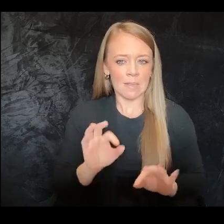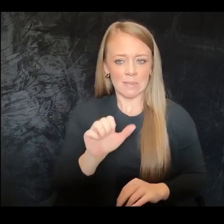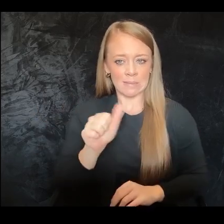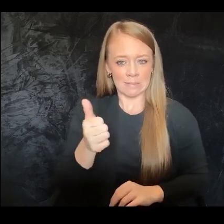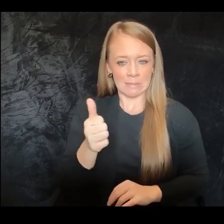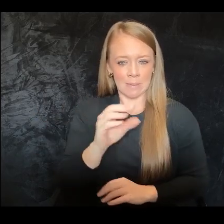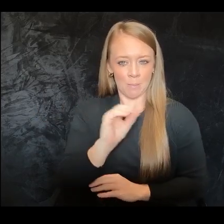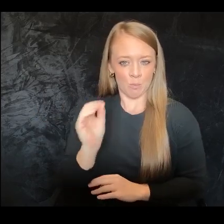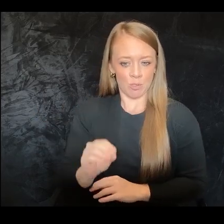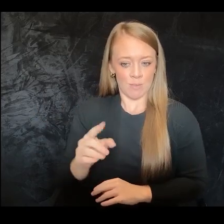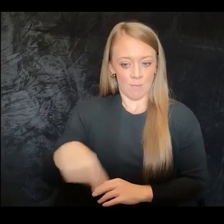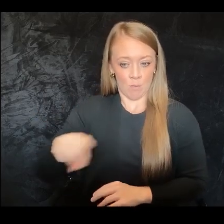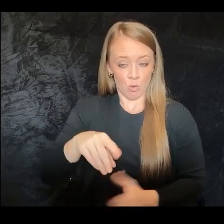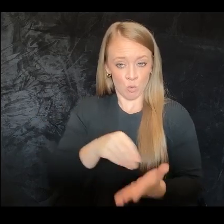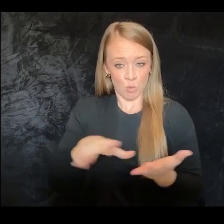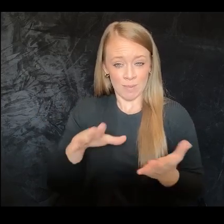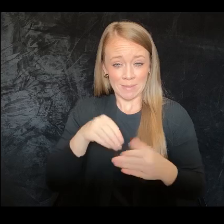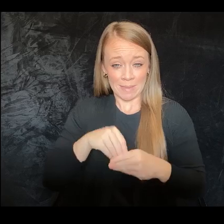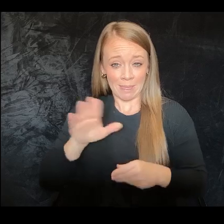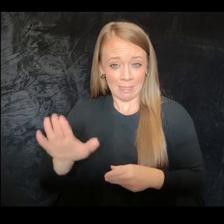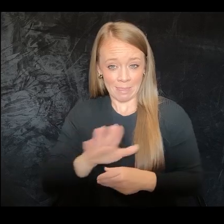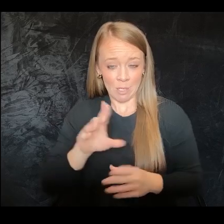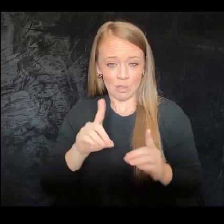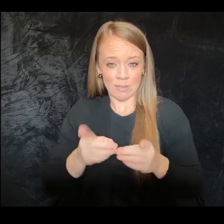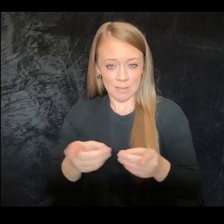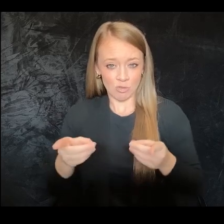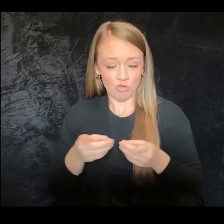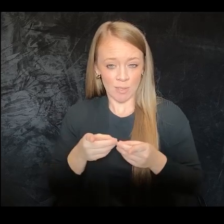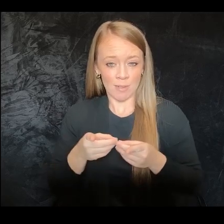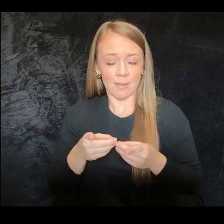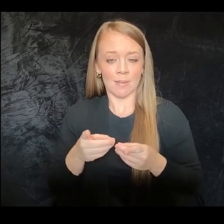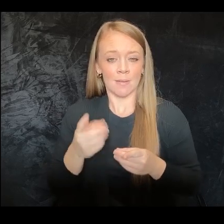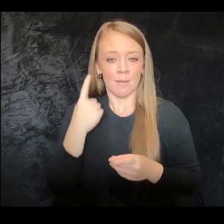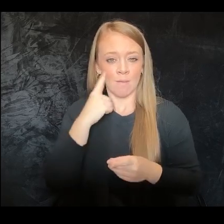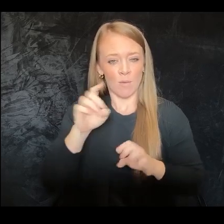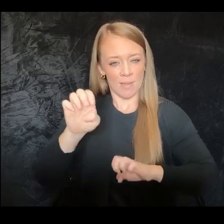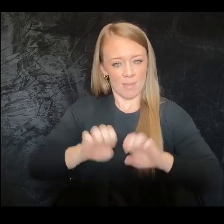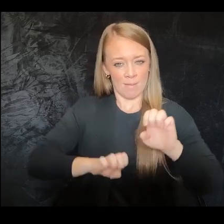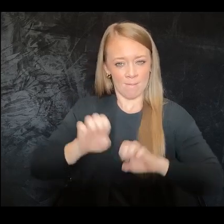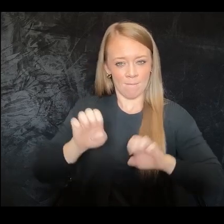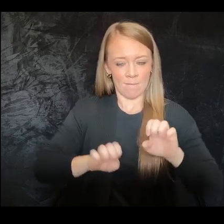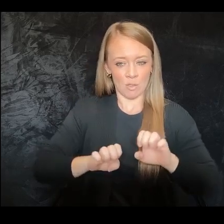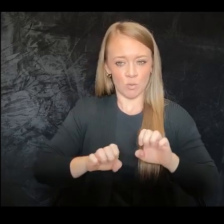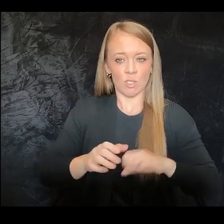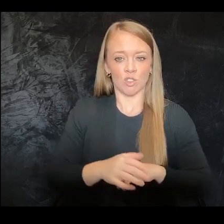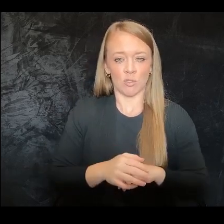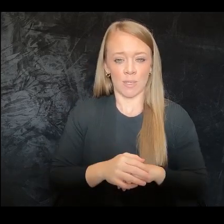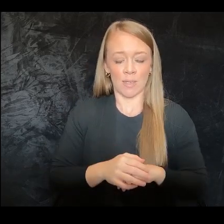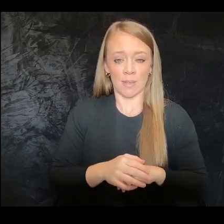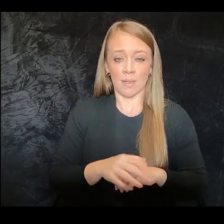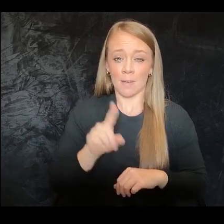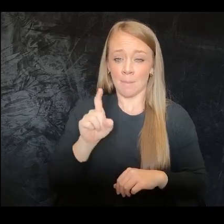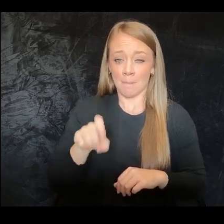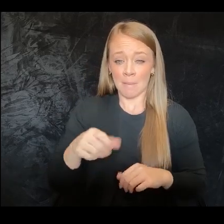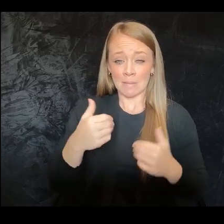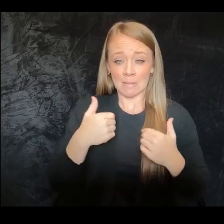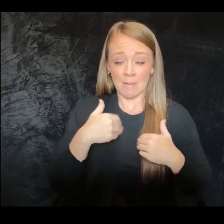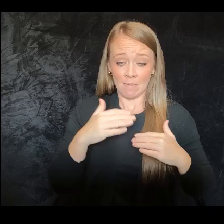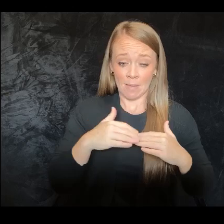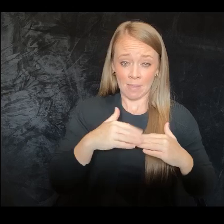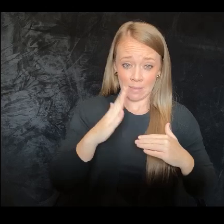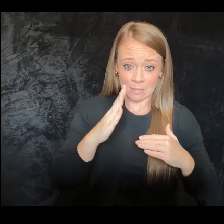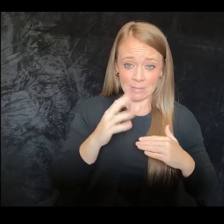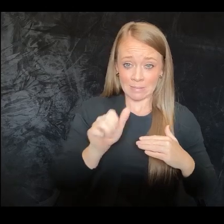of students who receive parental permission for an initial evaluation, for a total of no fewer